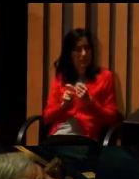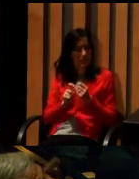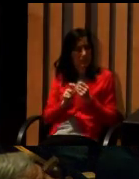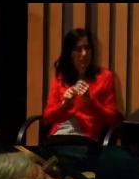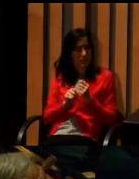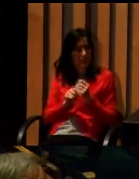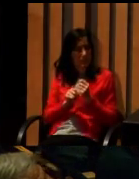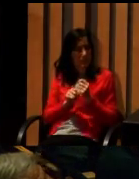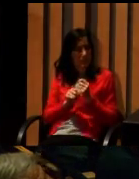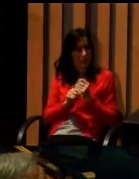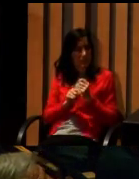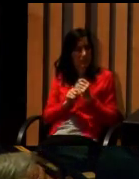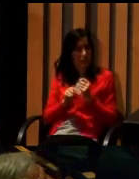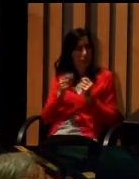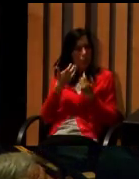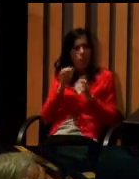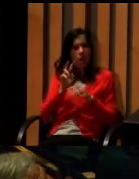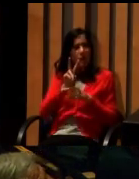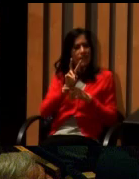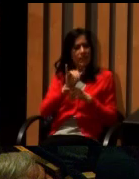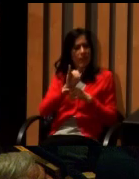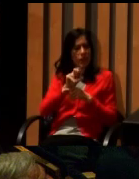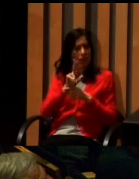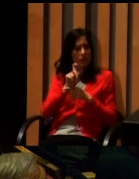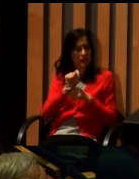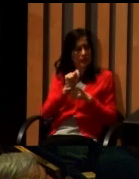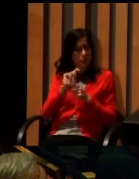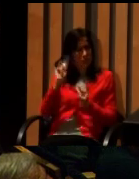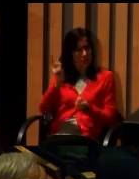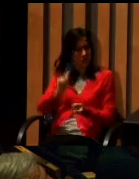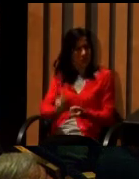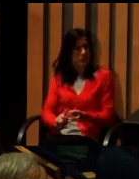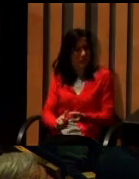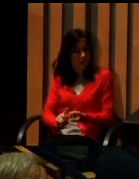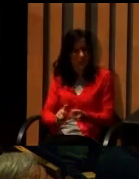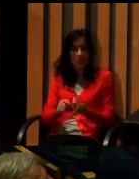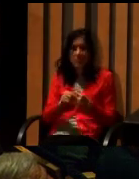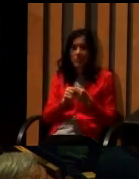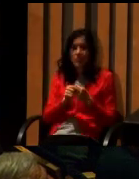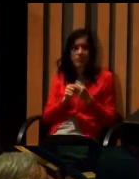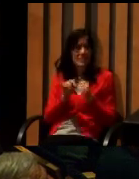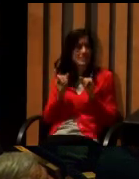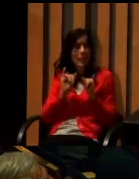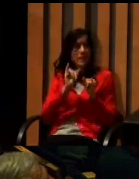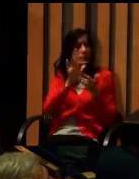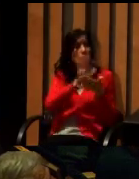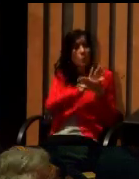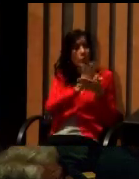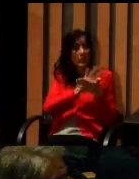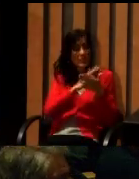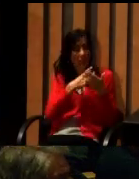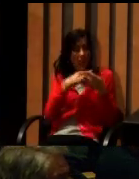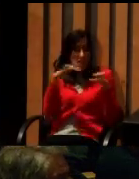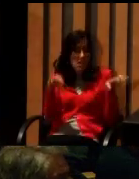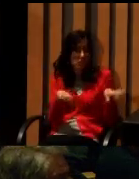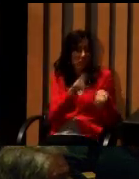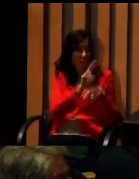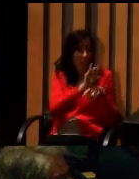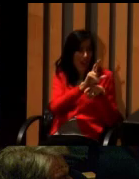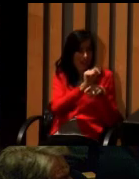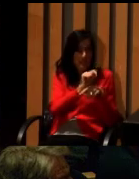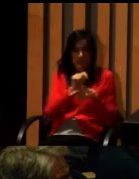thinking, just like our television shows, just like our movies. The NFL is basically all about